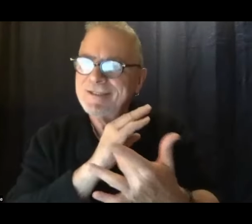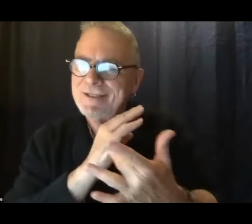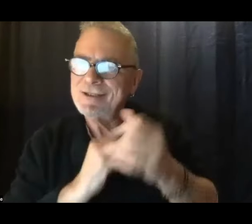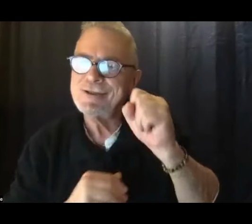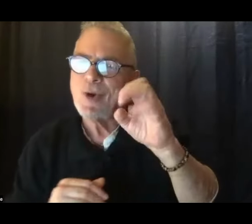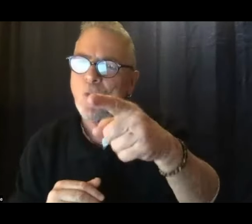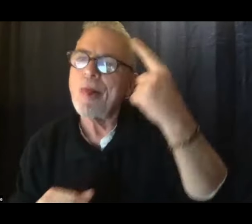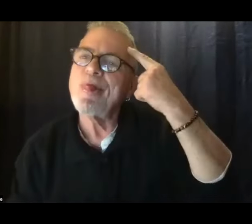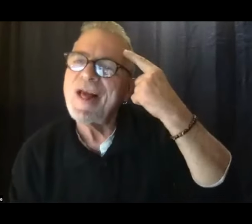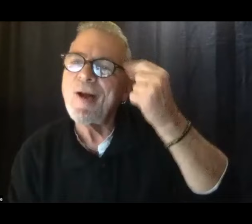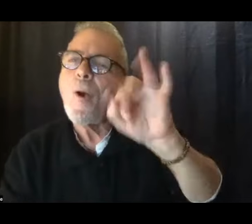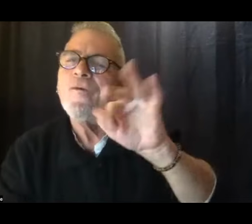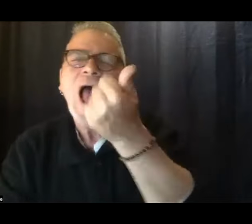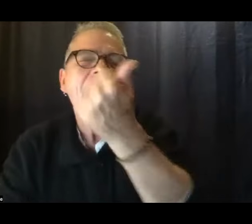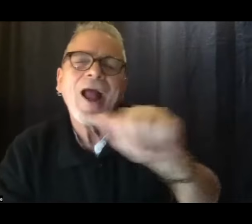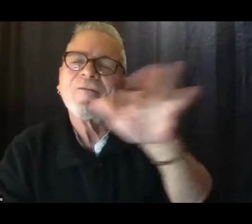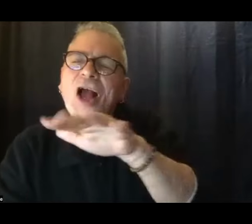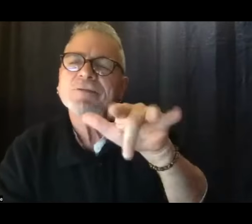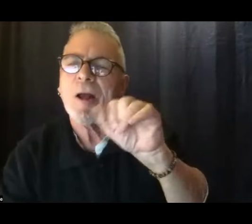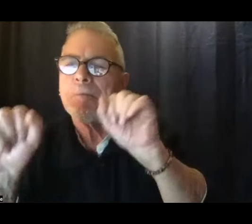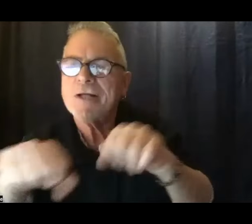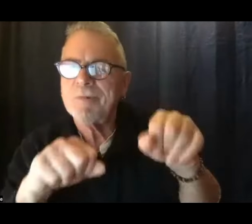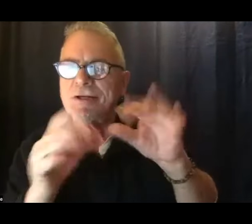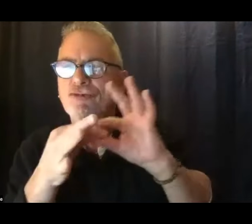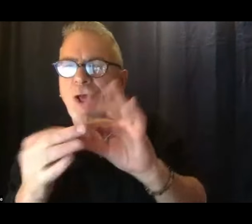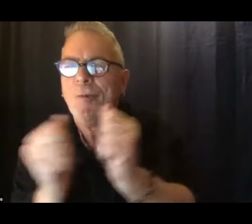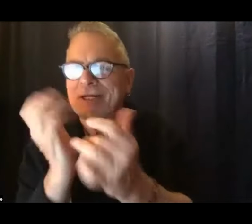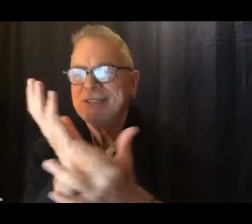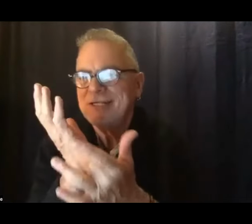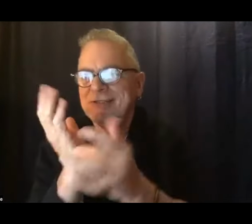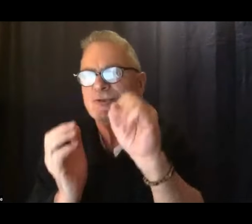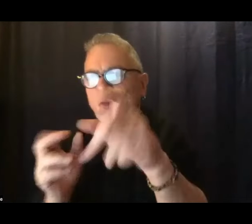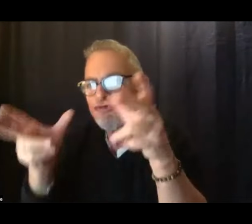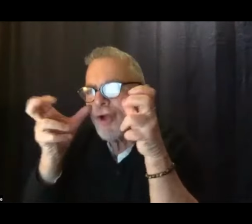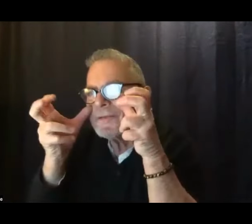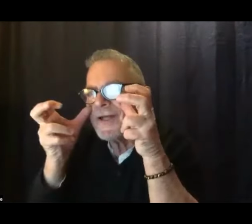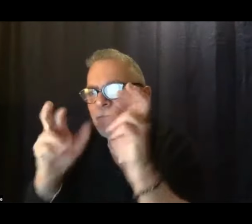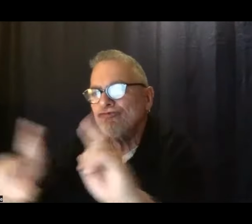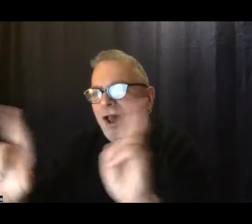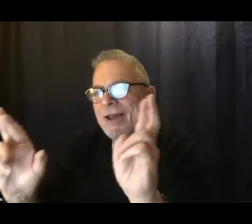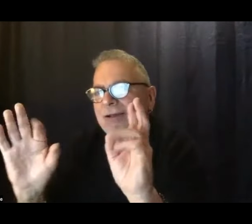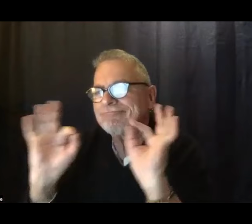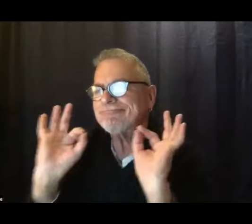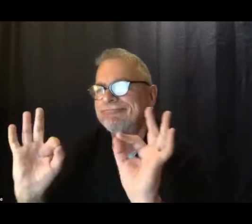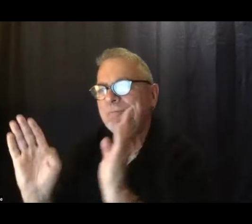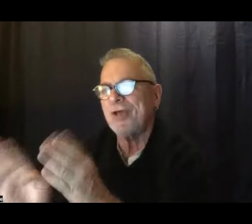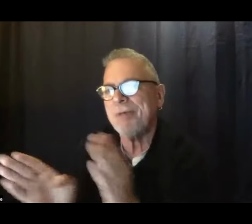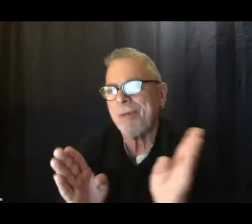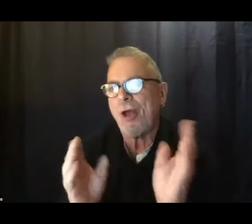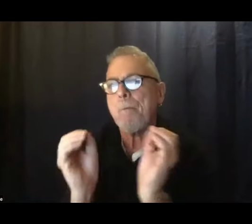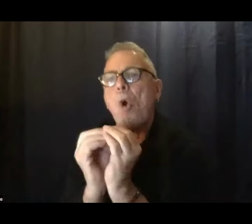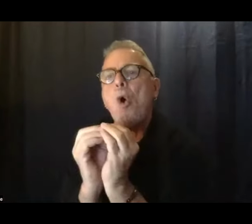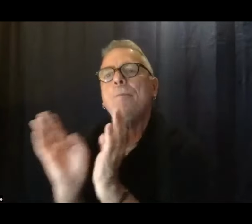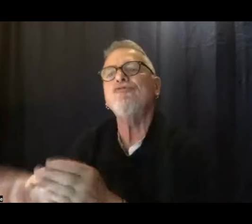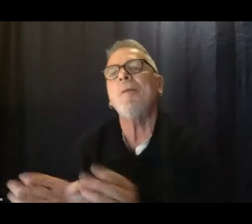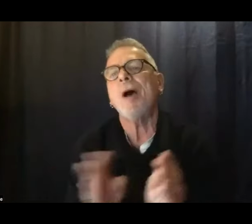work, light duty work. So I said technology, then you can start to think of what's related to technology. That's